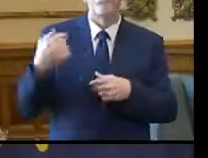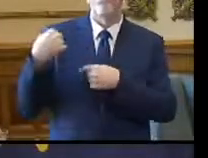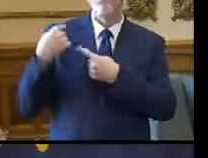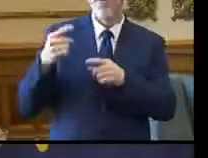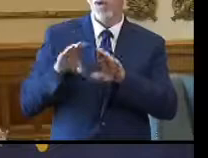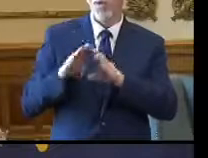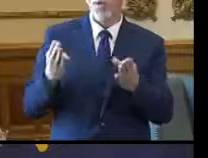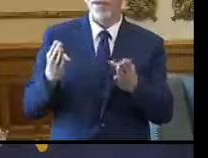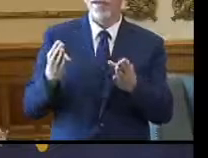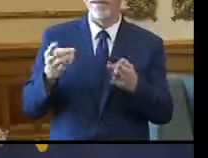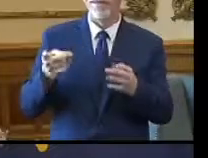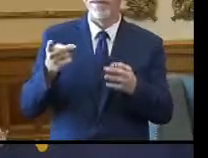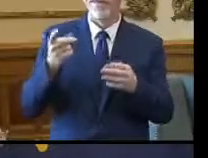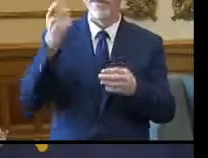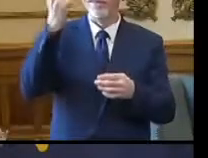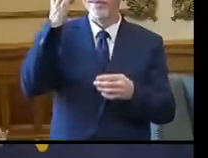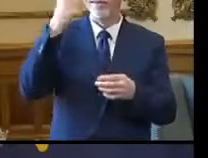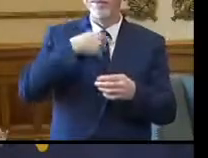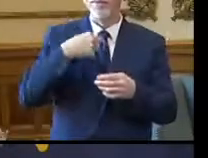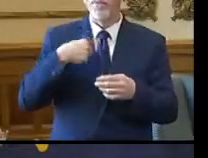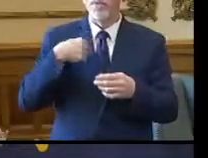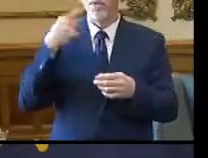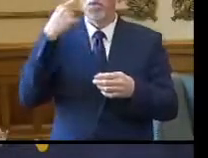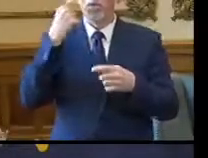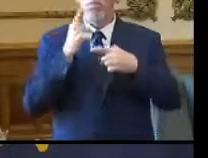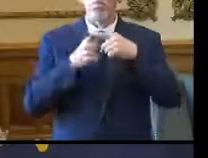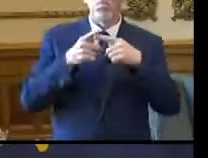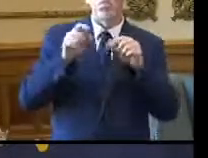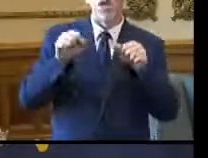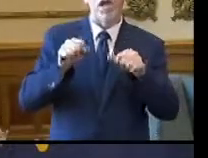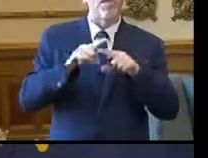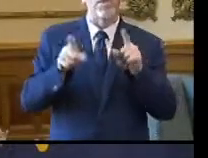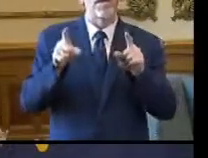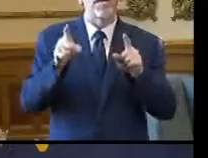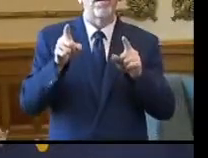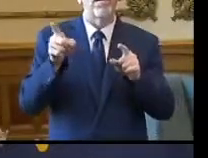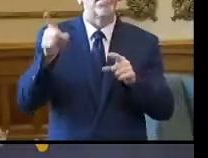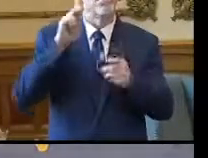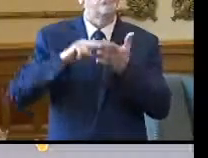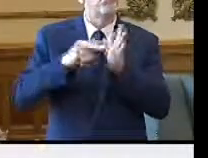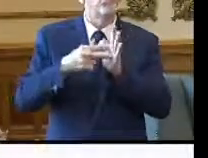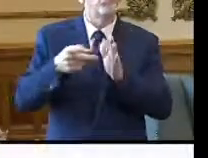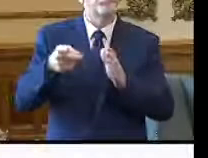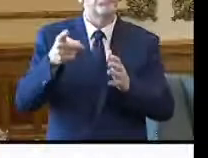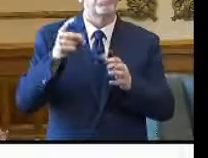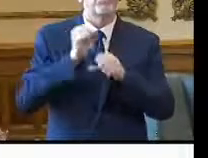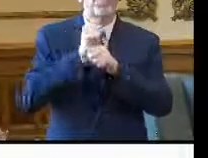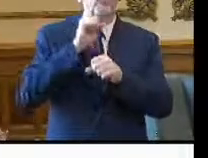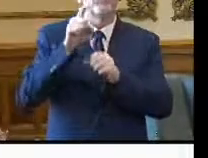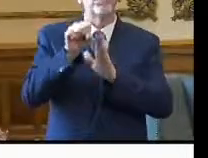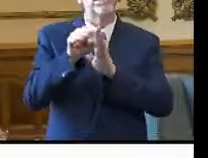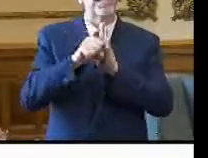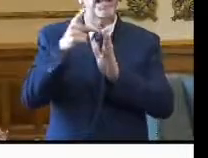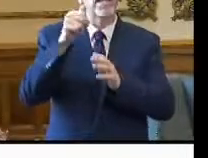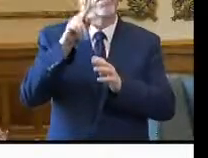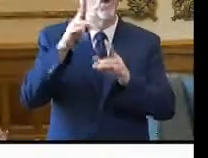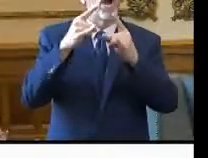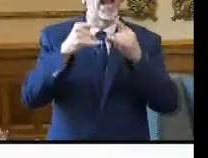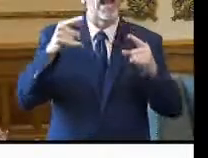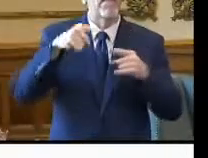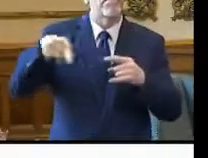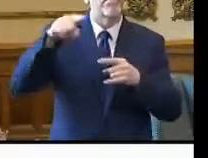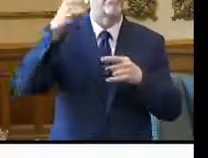with good intentions in mind, but it was never meant, it was meant for our state park campgrounds, et cetera,